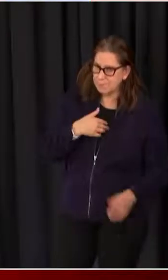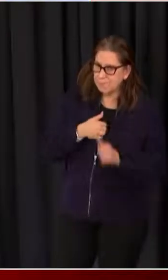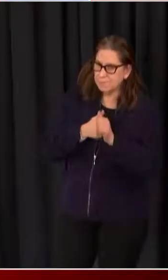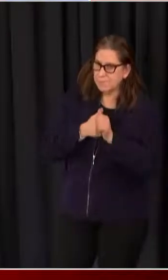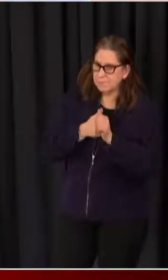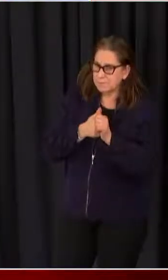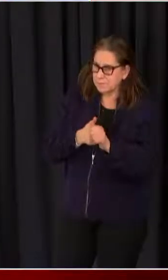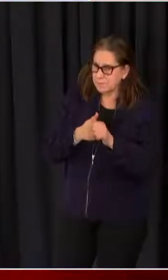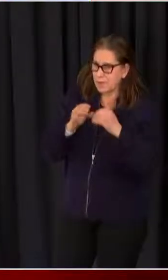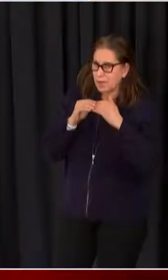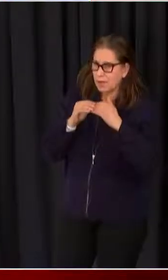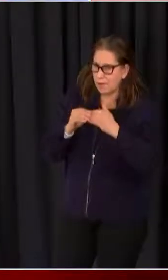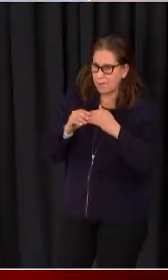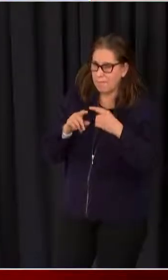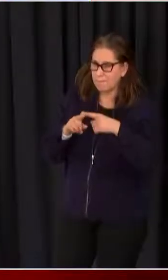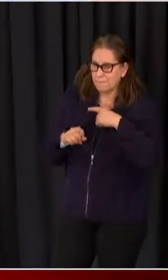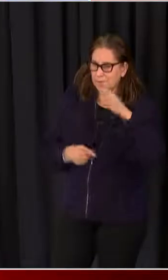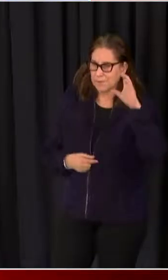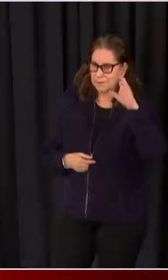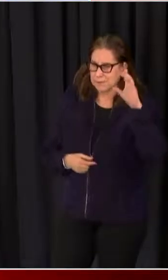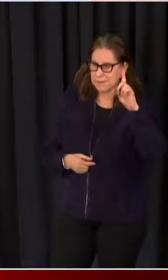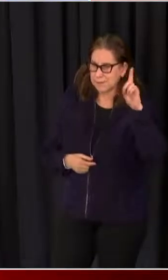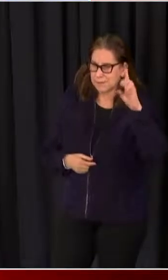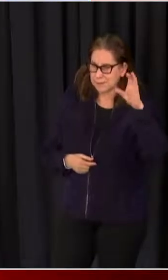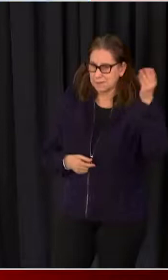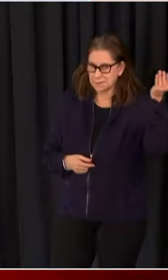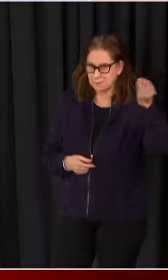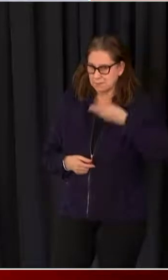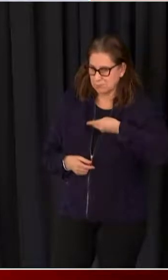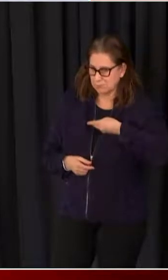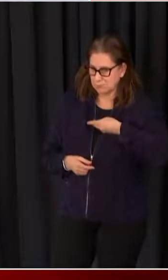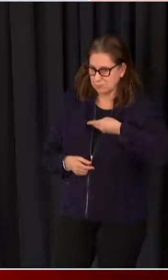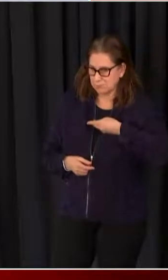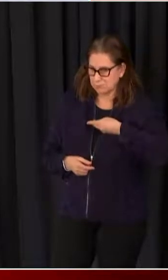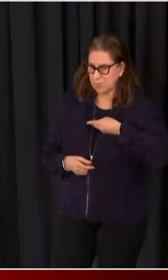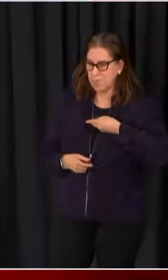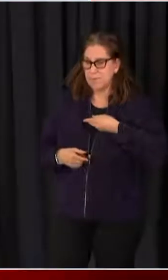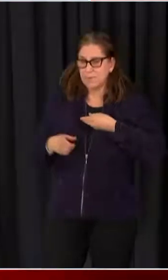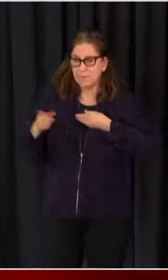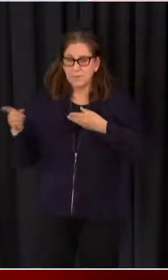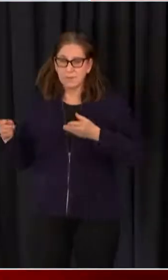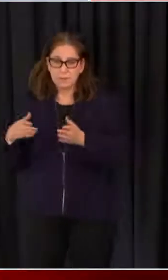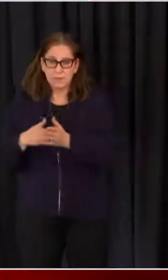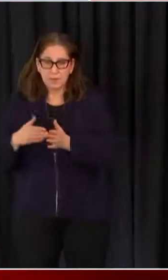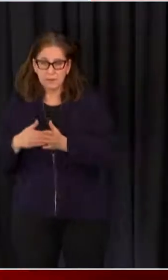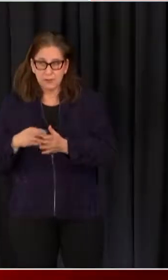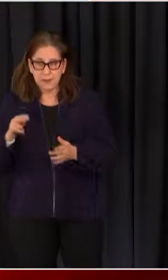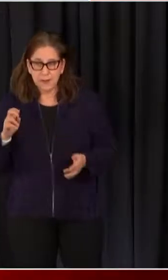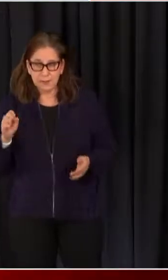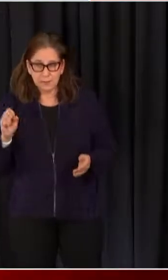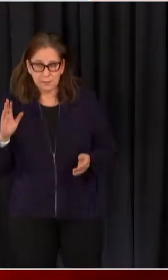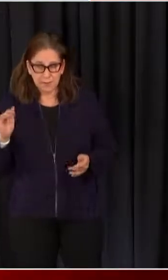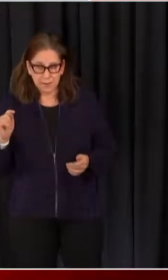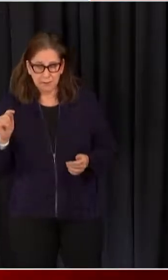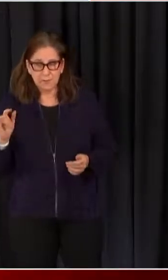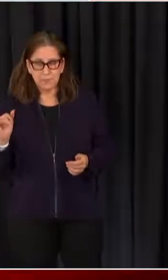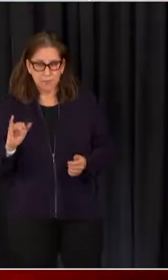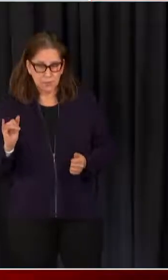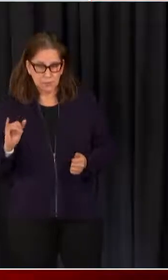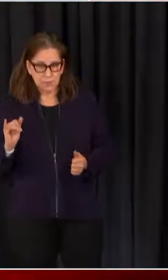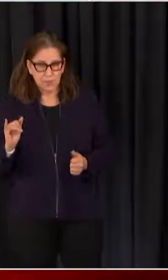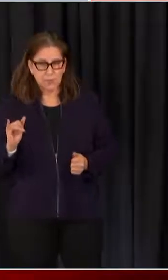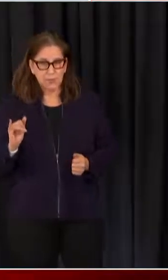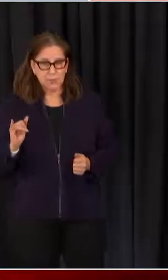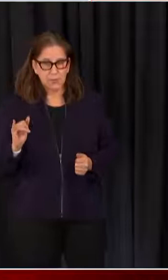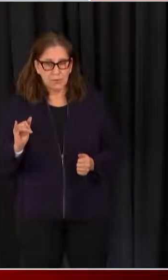From a public health perspective, Mark, I think you've heard us state on a number of occasions, even as we've been rolling out vaccinations,